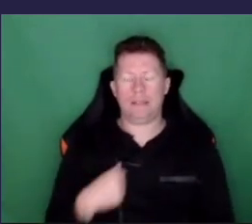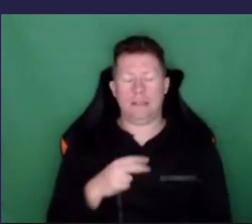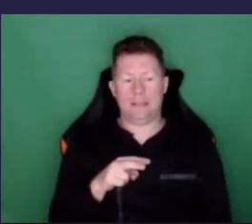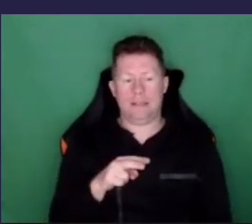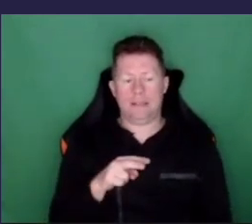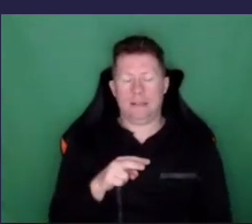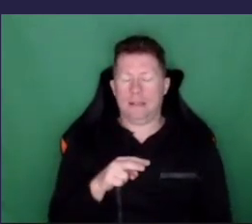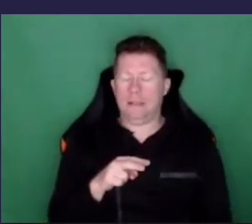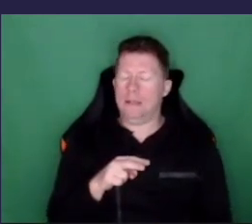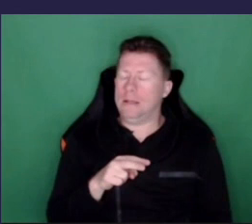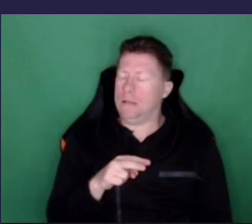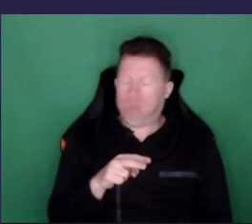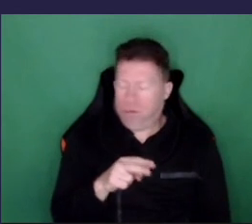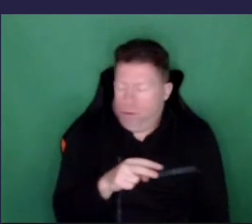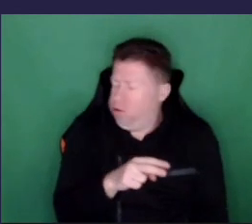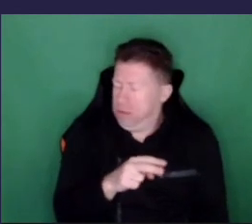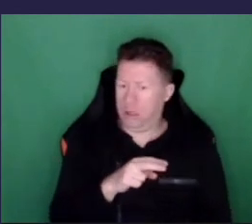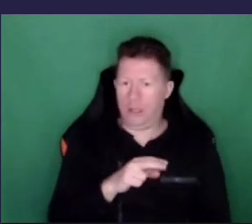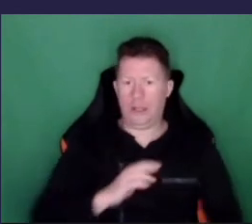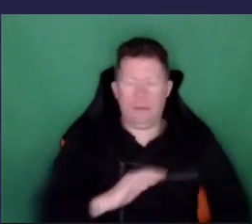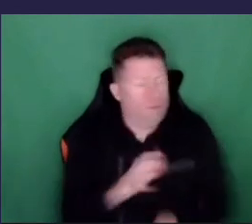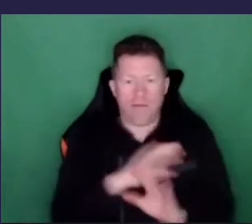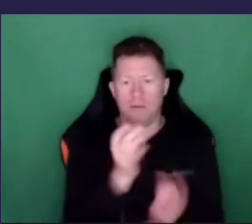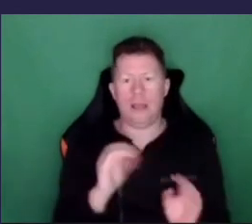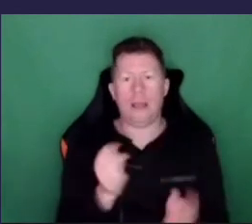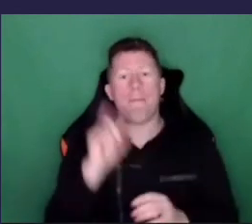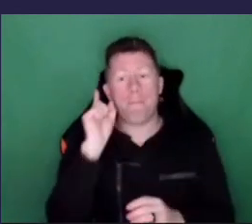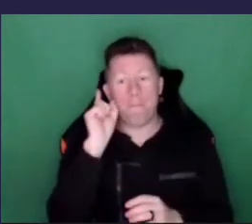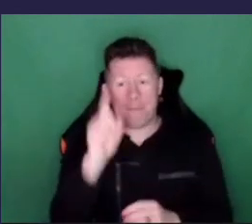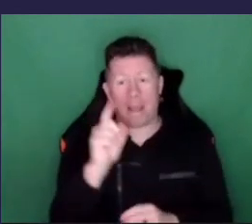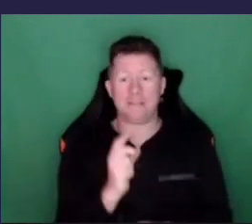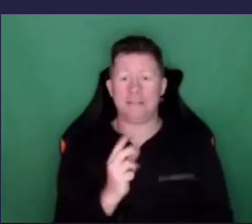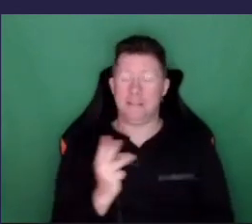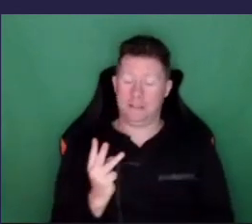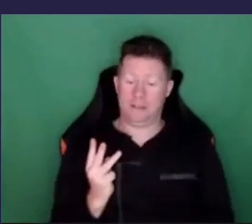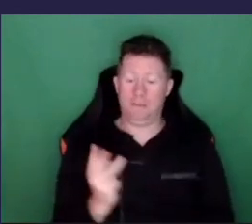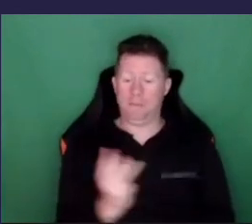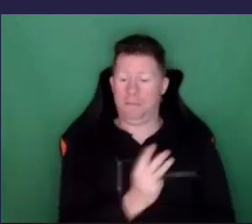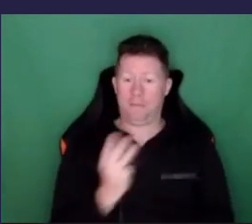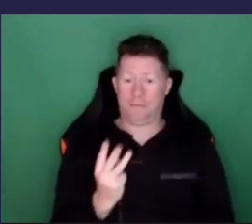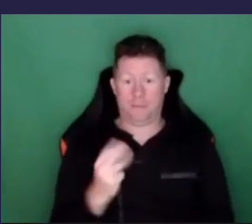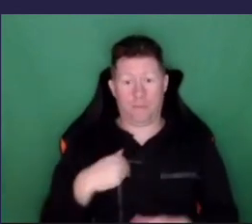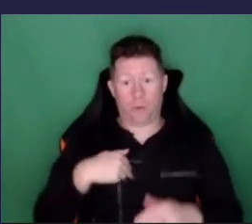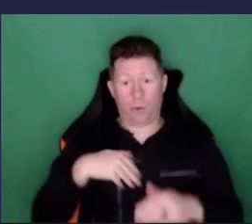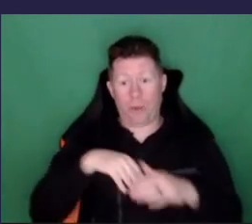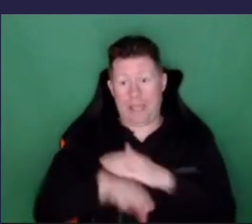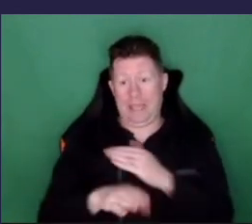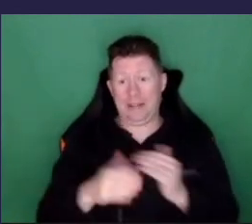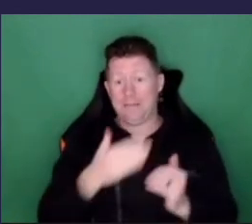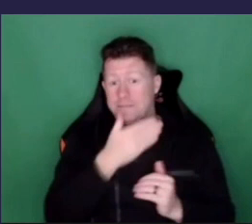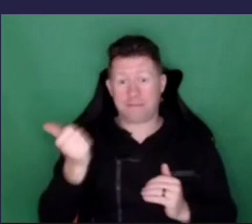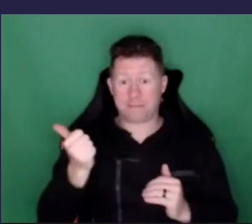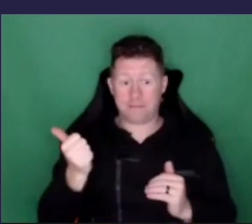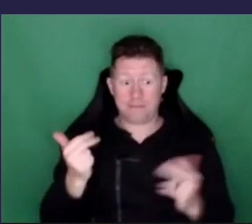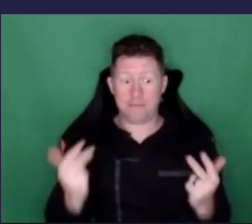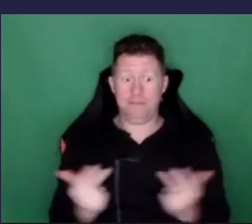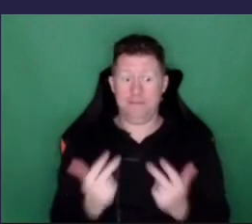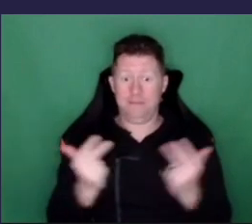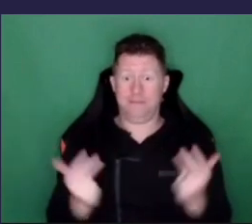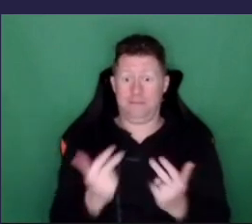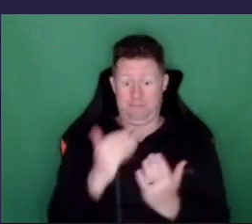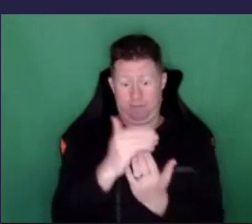this. But anyway, there we were, the three of us, we were going into a menu restaurant. We were actually going out to a pretty nice restaurant for